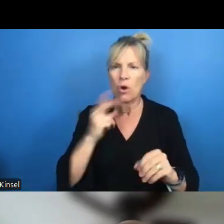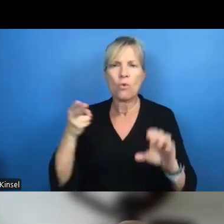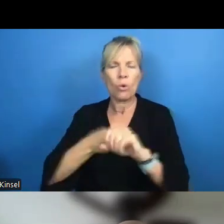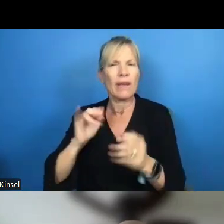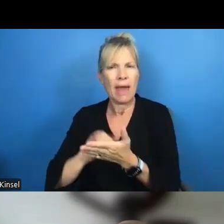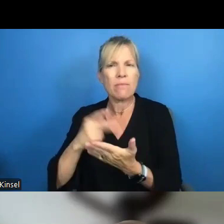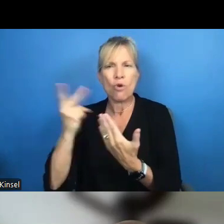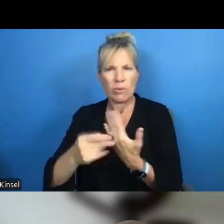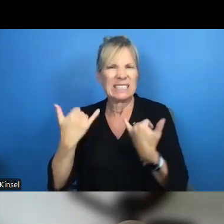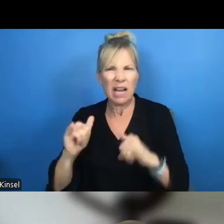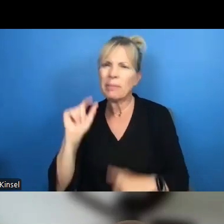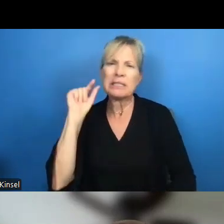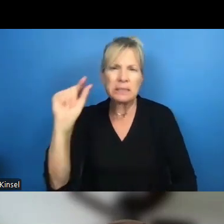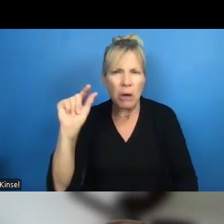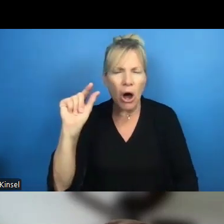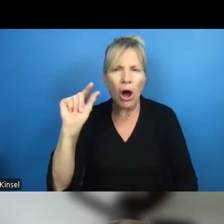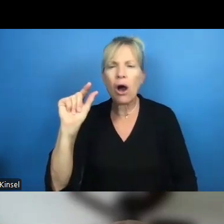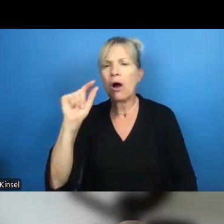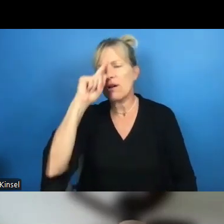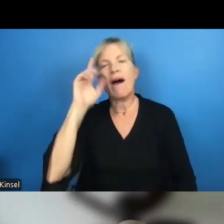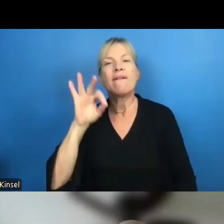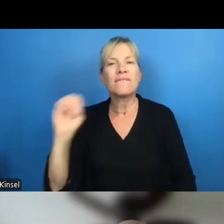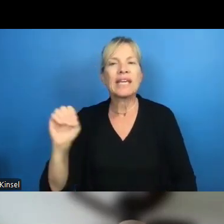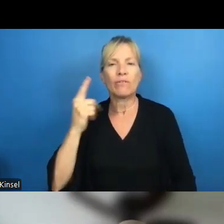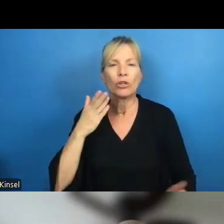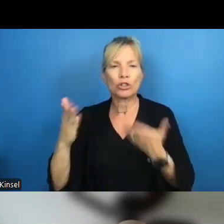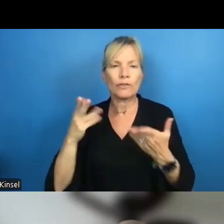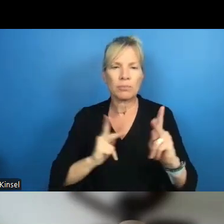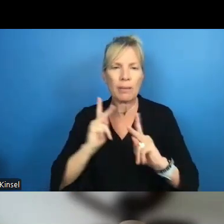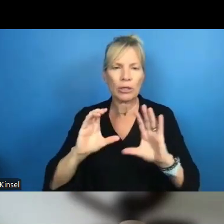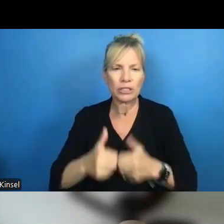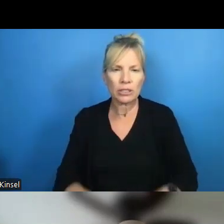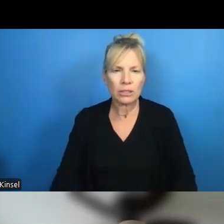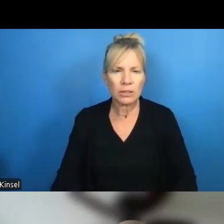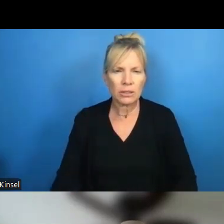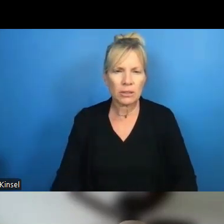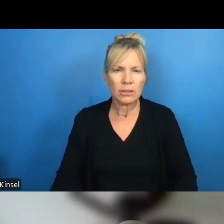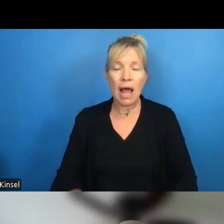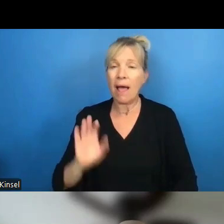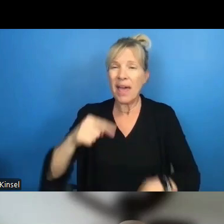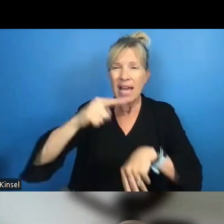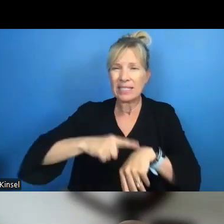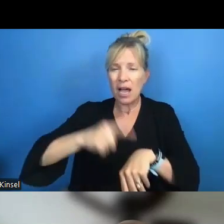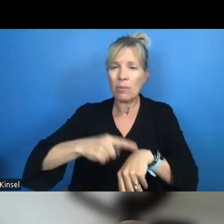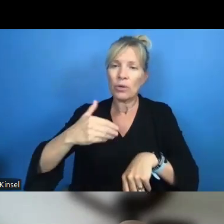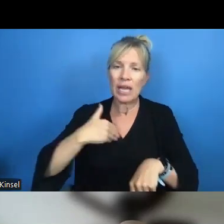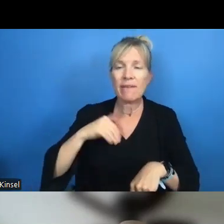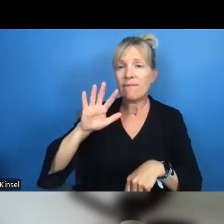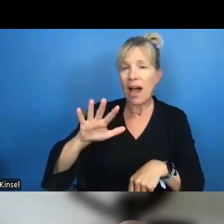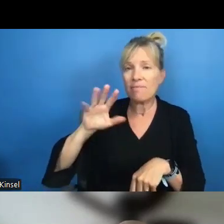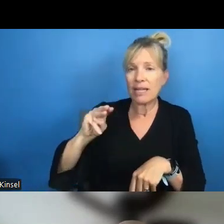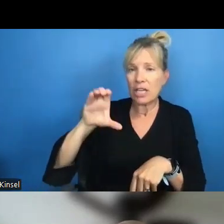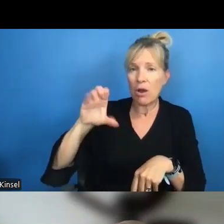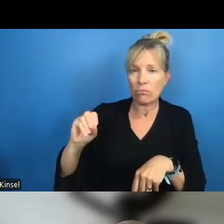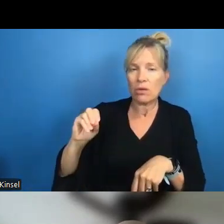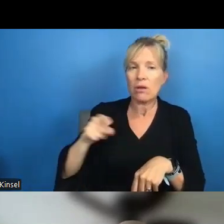still are a very small fee-for-service population. We had at that time 5 managed care organizations that